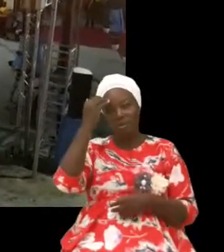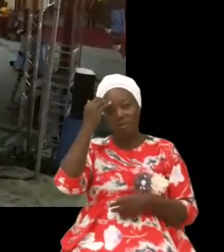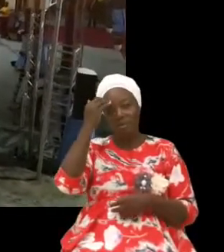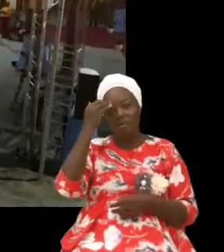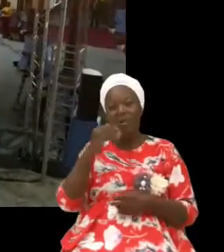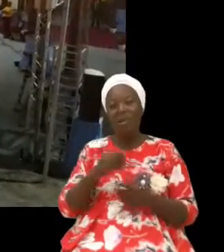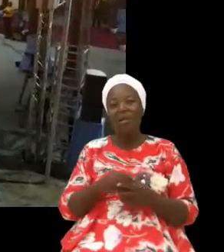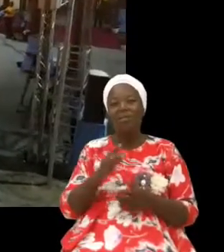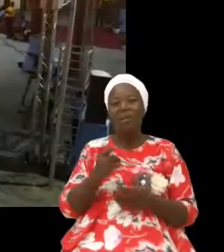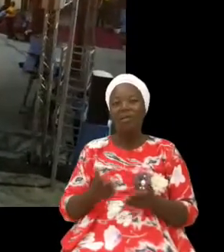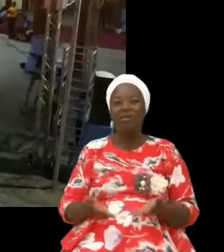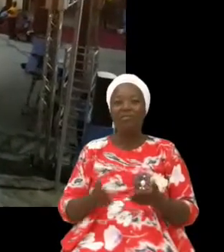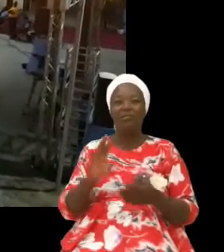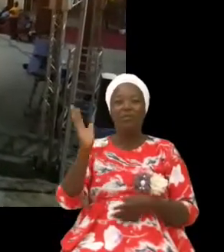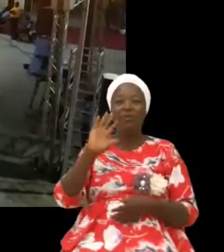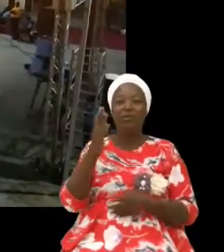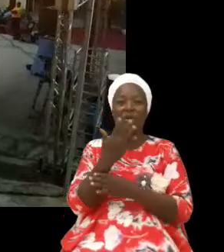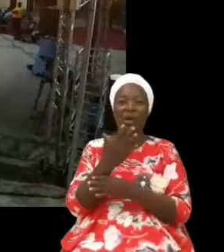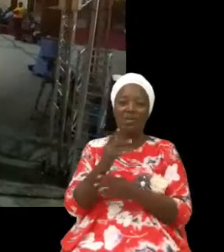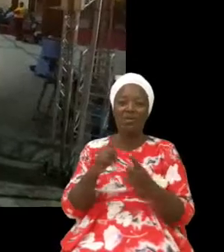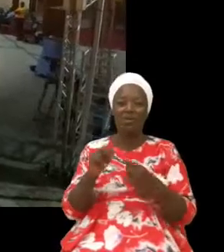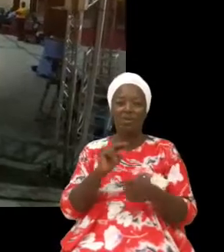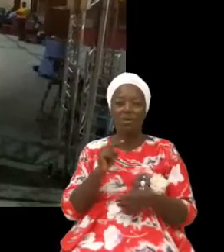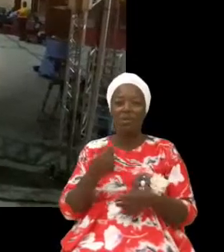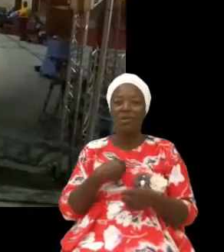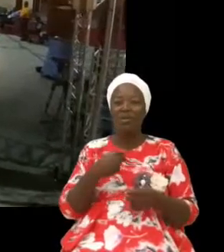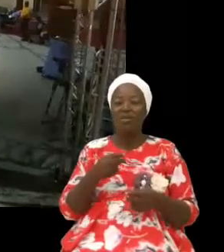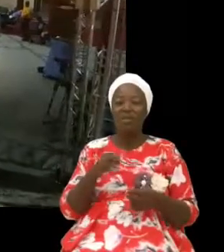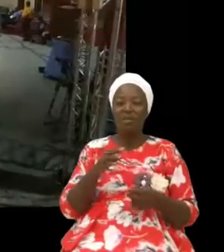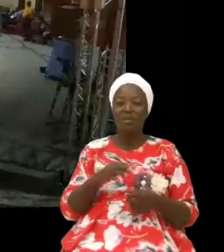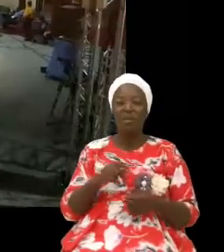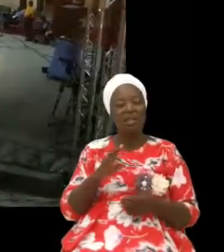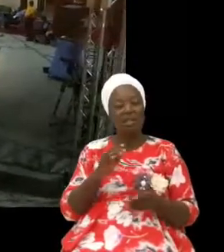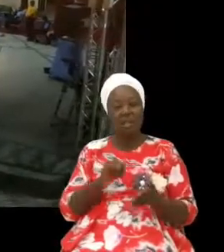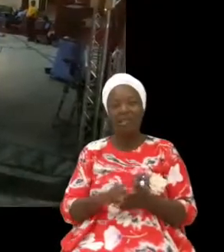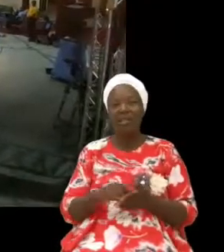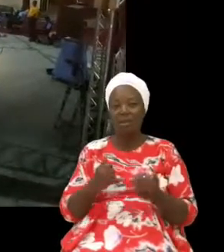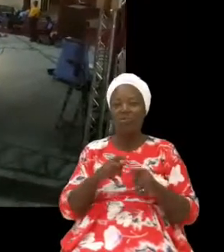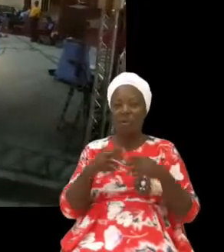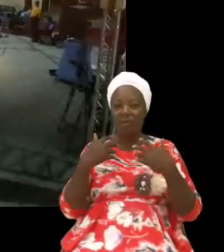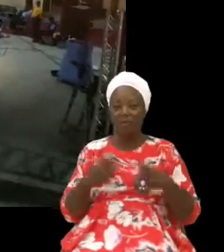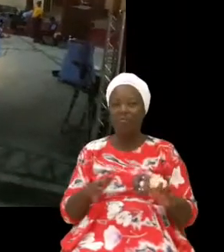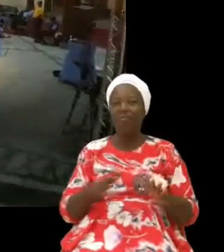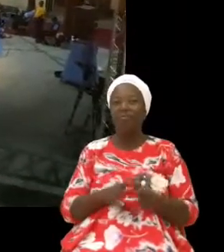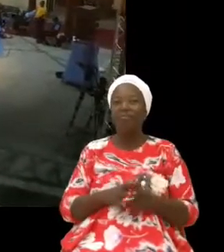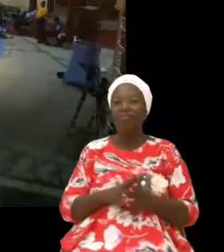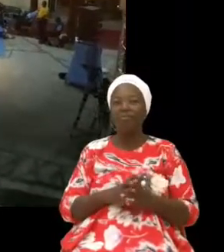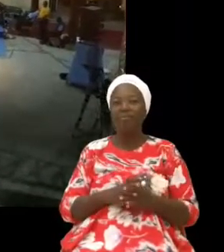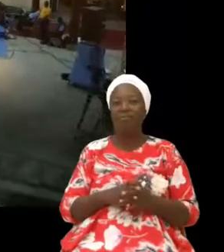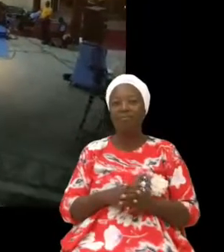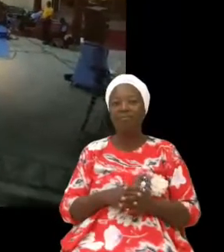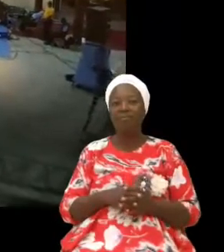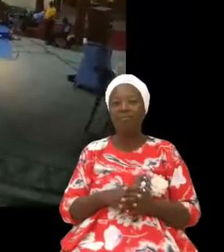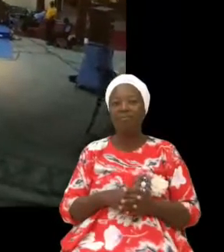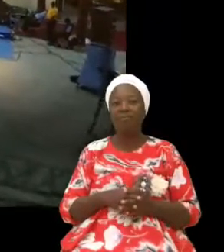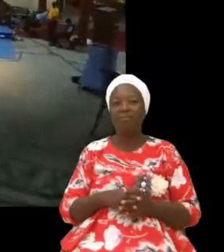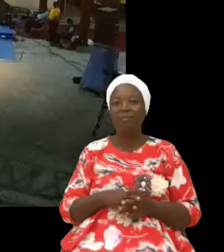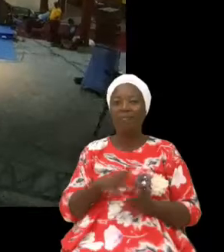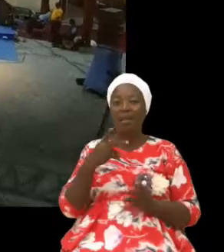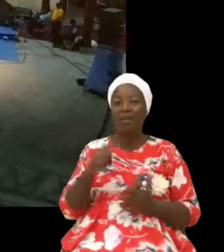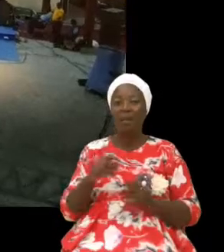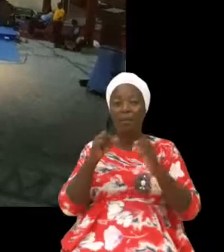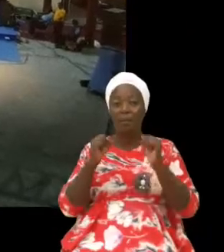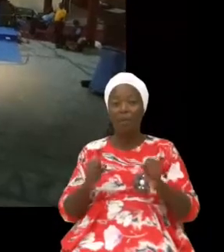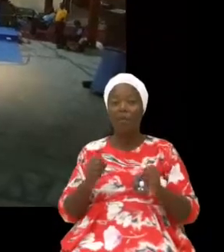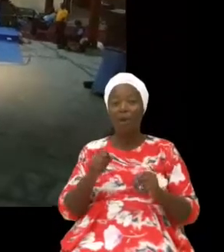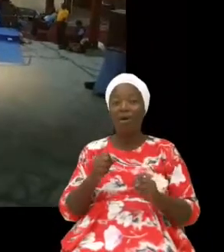Then the counselors, you let me know by waving your hands at me that right now you are finished.